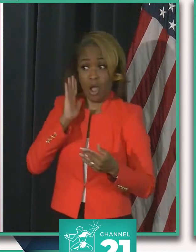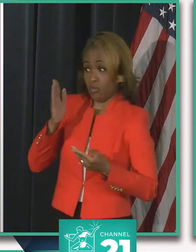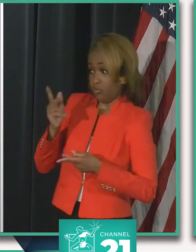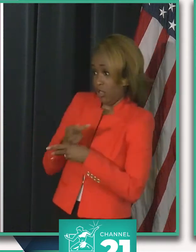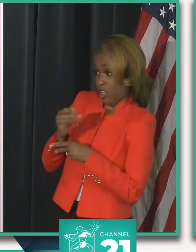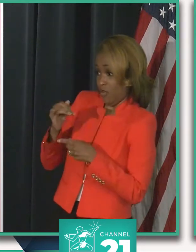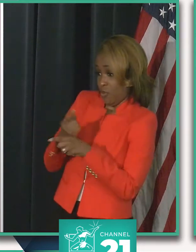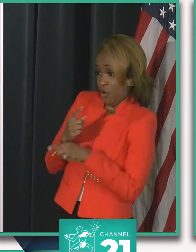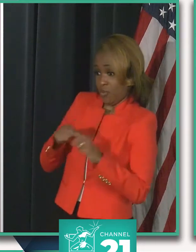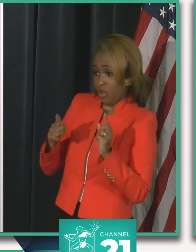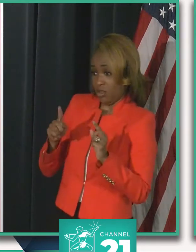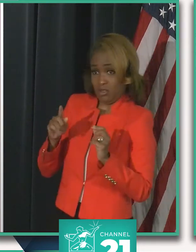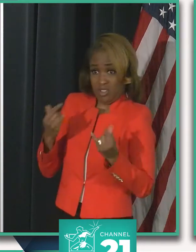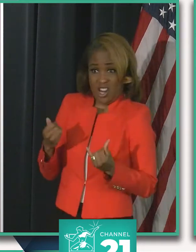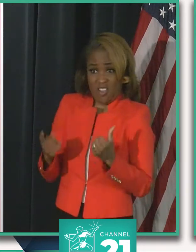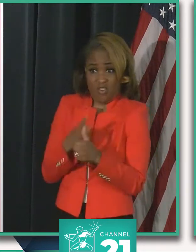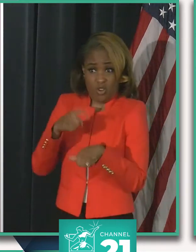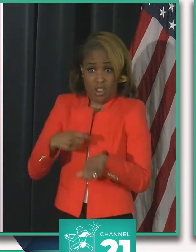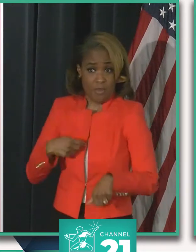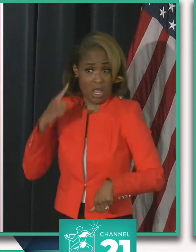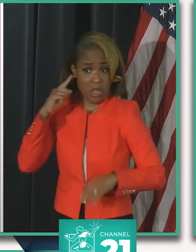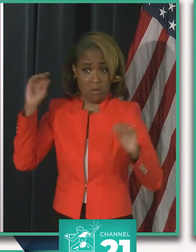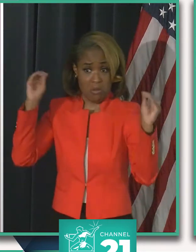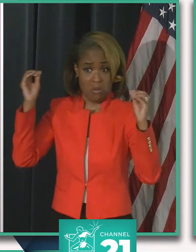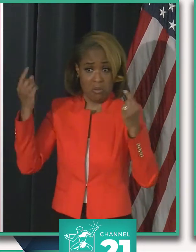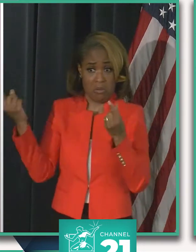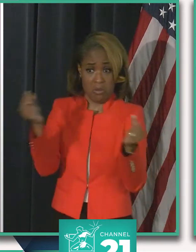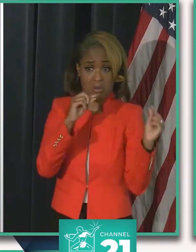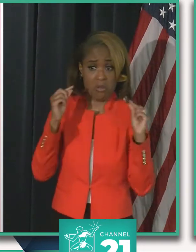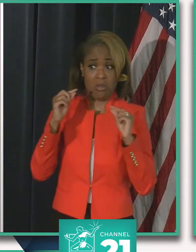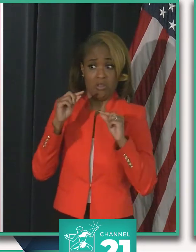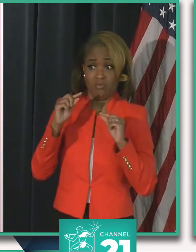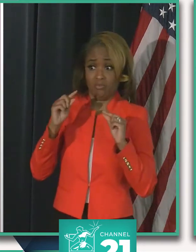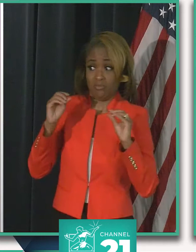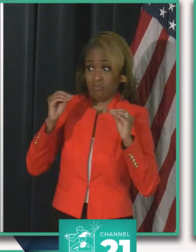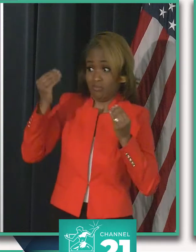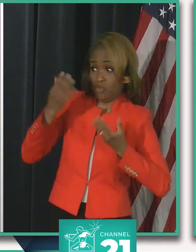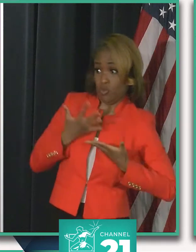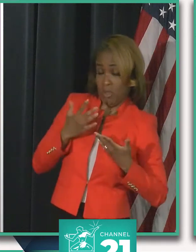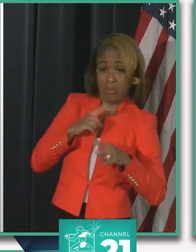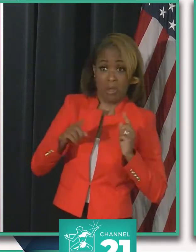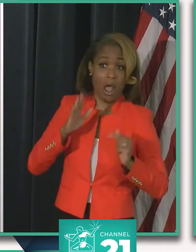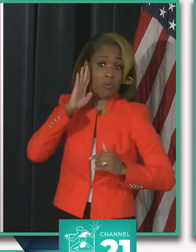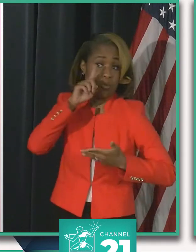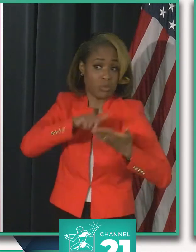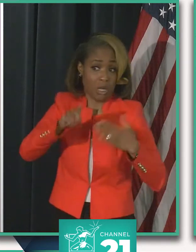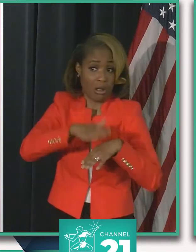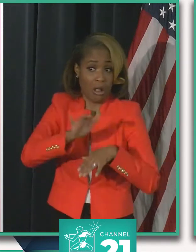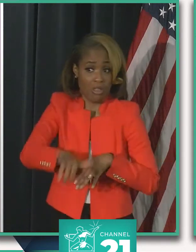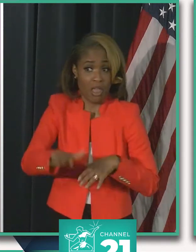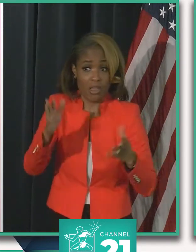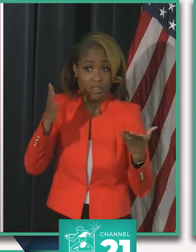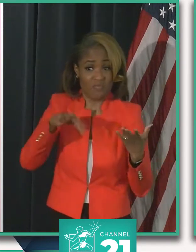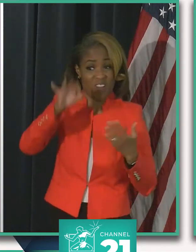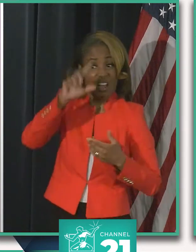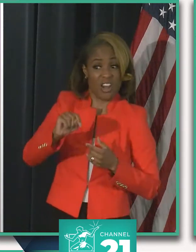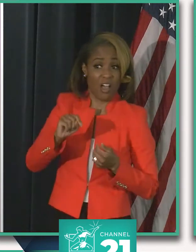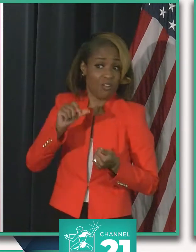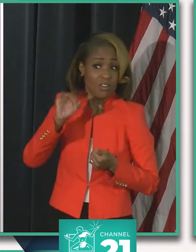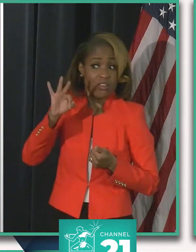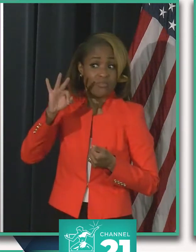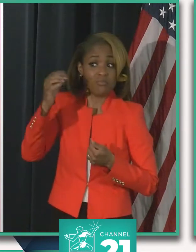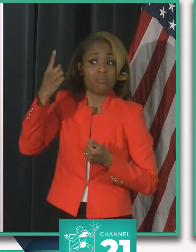of it, so there wasn't any talk in City Hall about this today, at least not that reached my office, but let me check into it. But thank you. I'll find out about